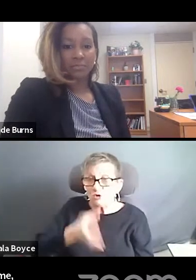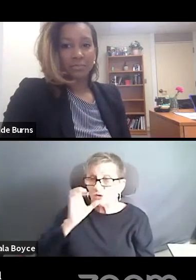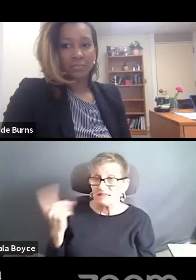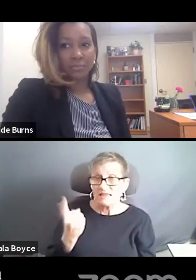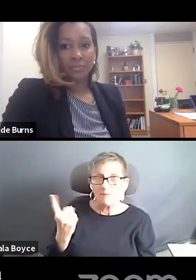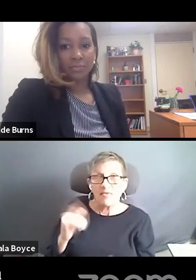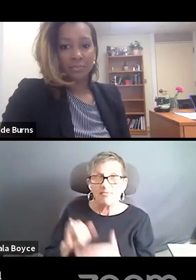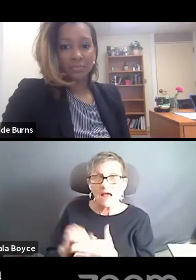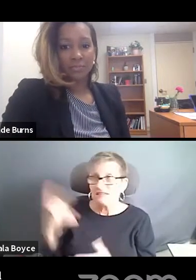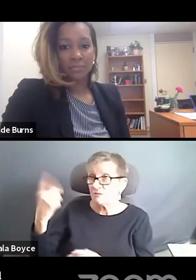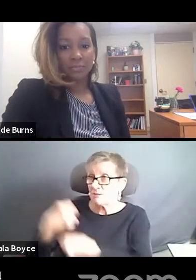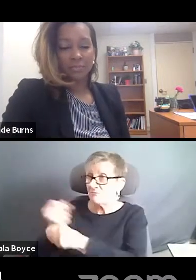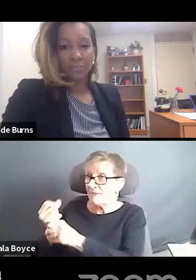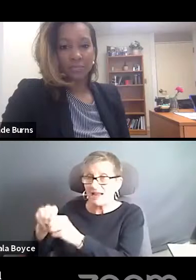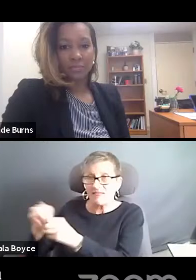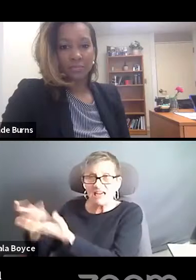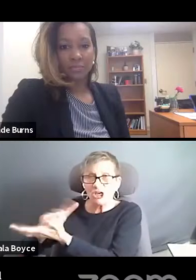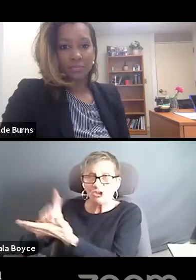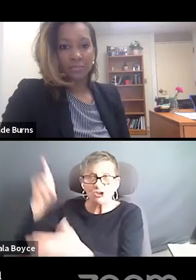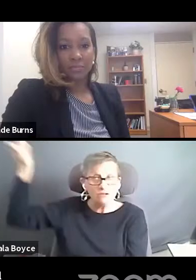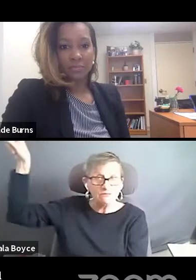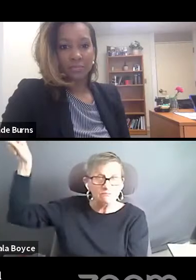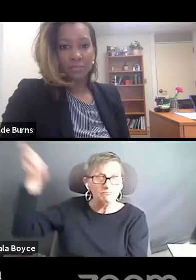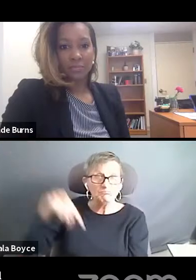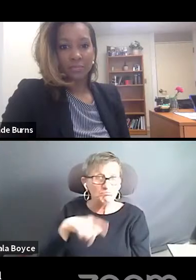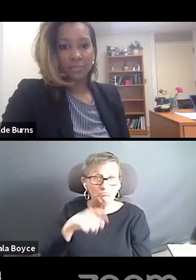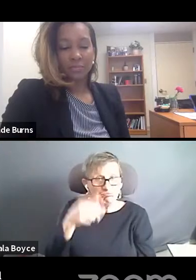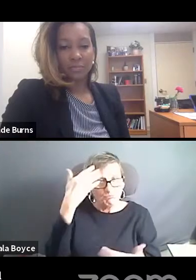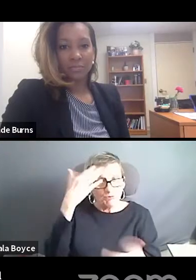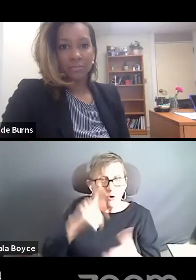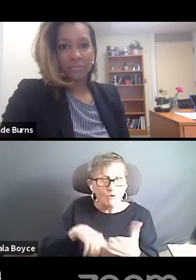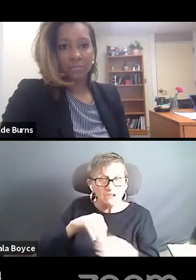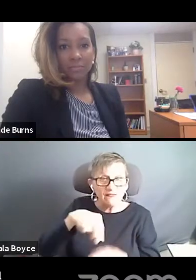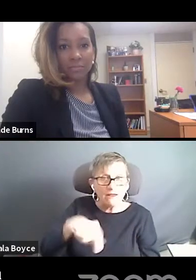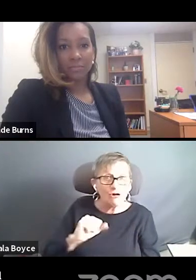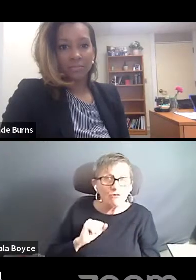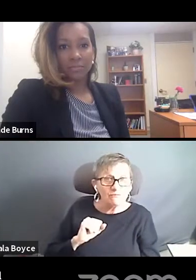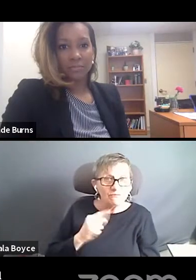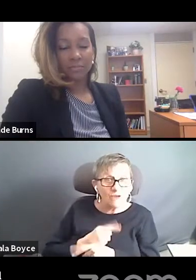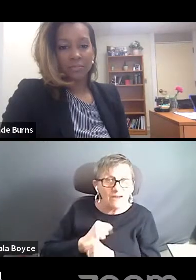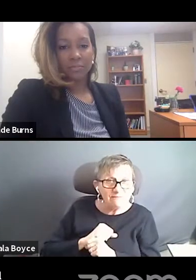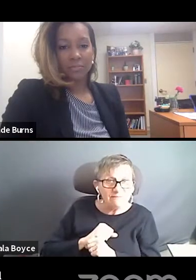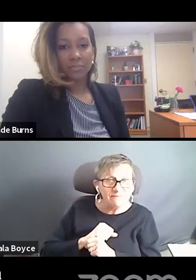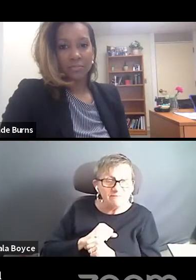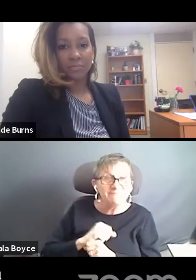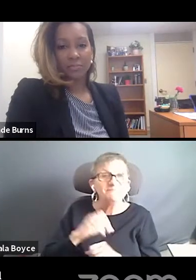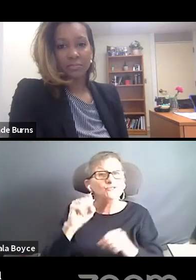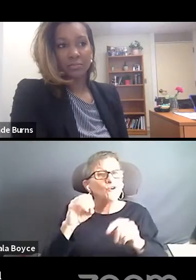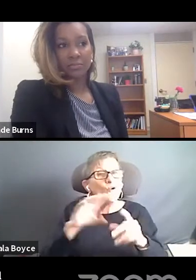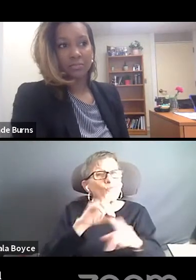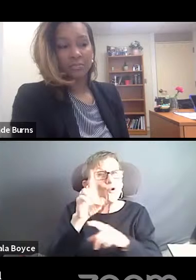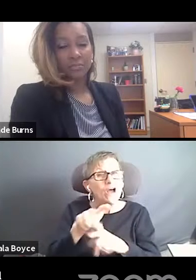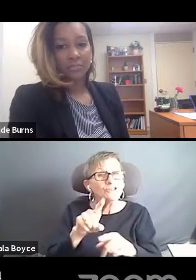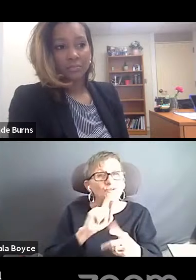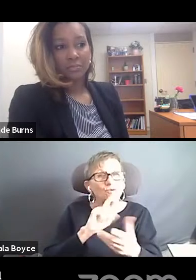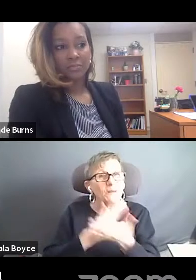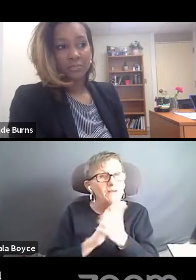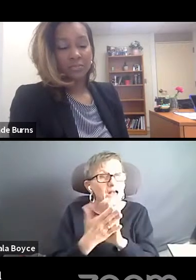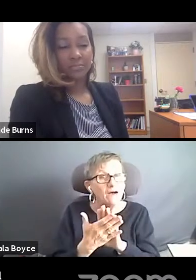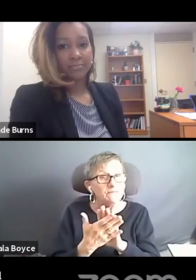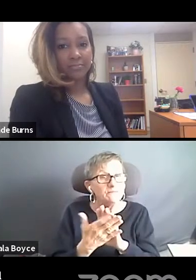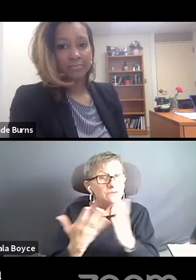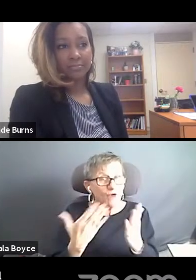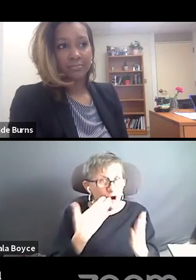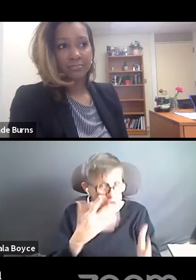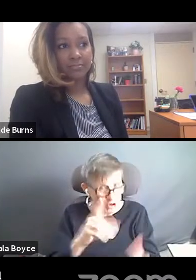that someone made in a kitchen somewhere, you don't always know what was in that, right? And so I think the question is a good question, but